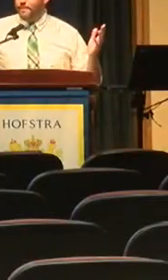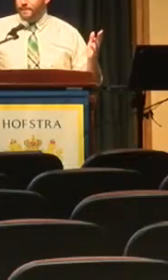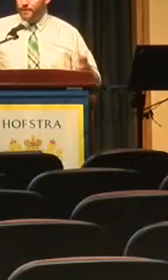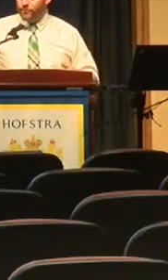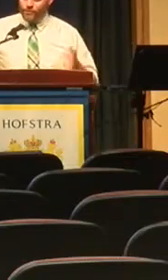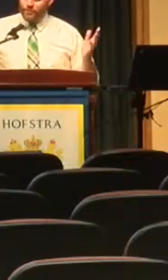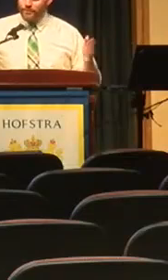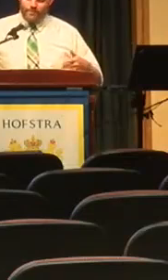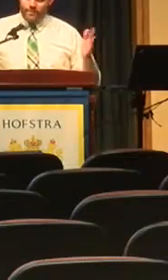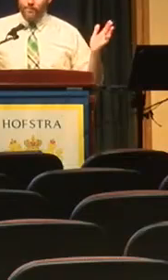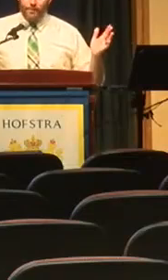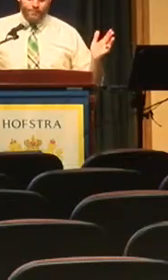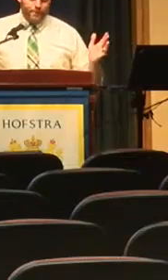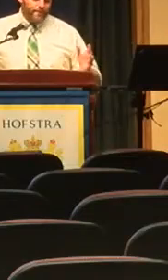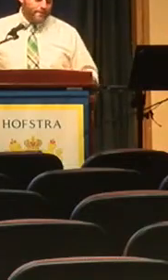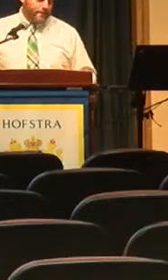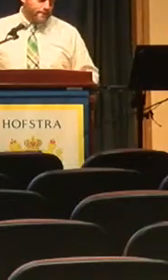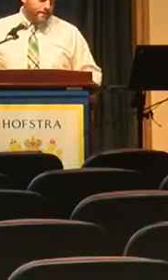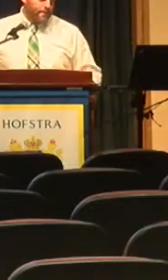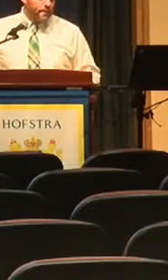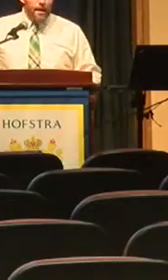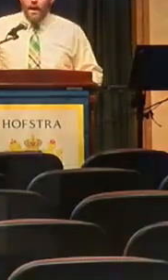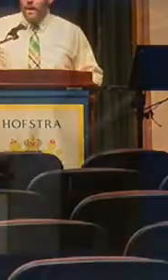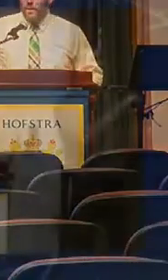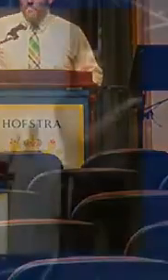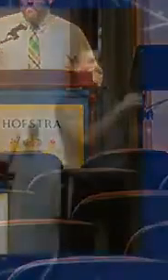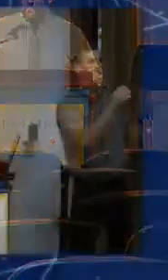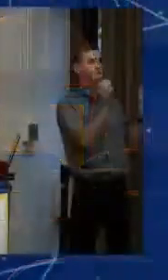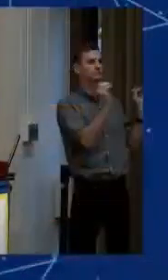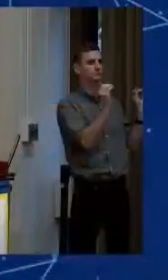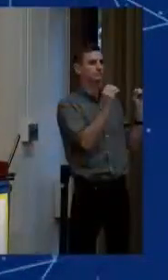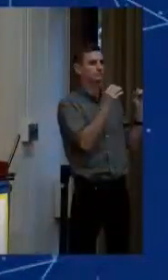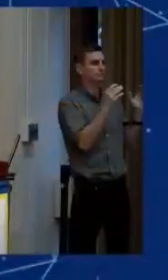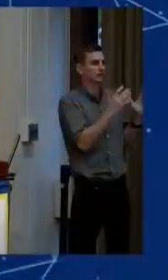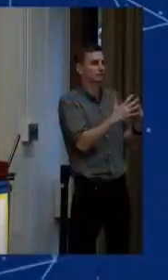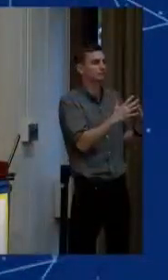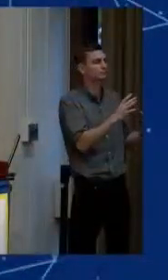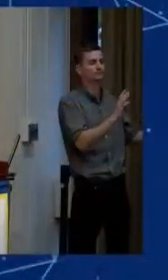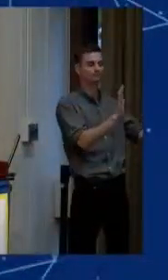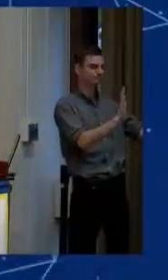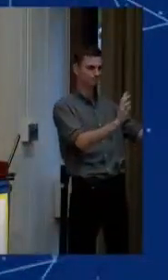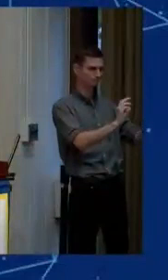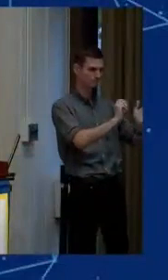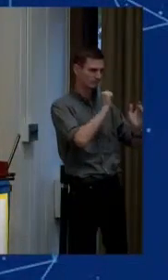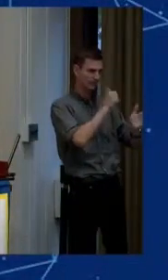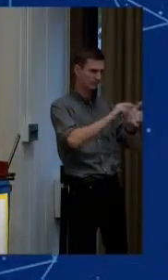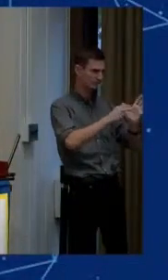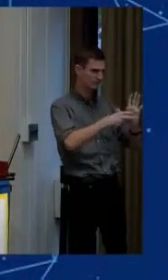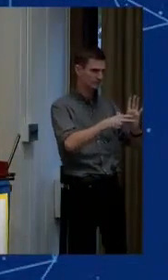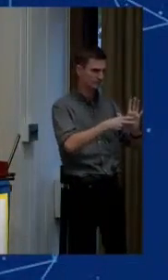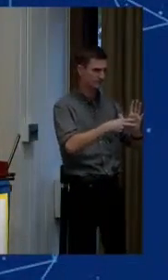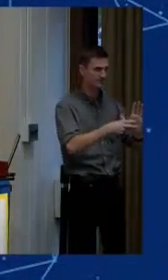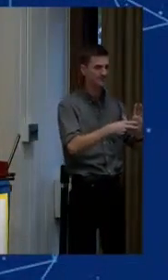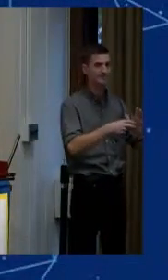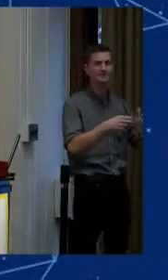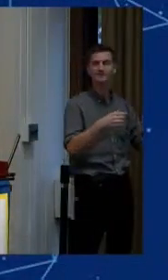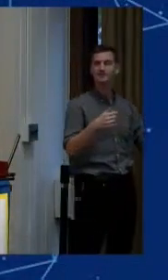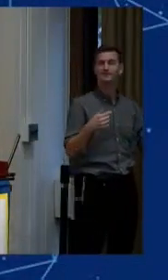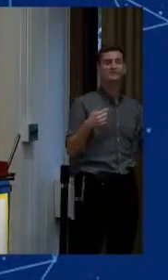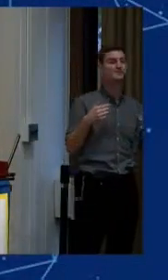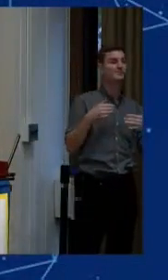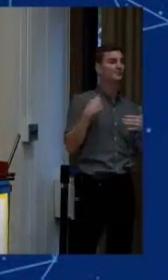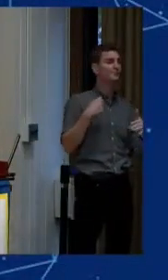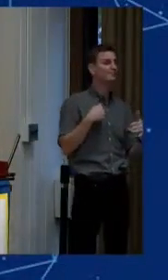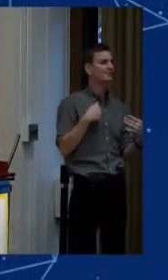and they're never going to figure anything else out. On the way here, when I left, I was having a conversation with the